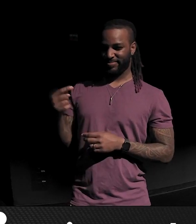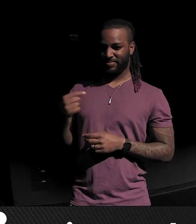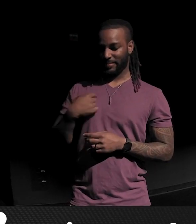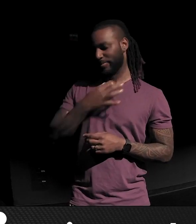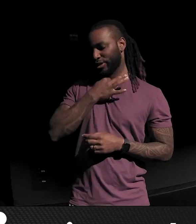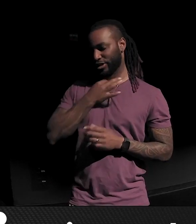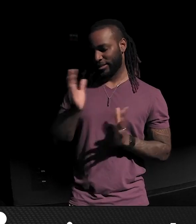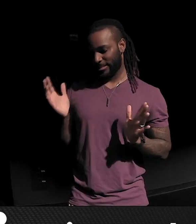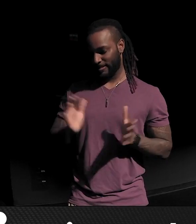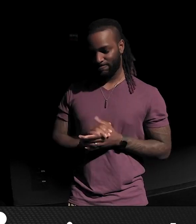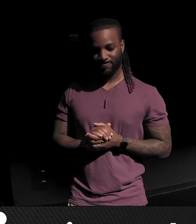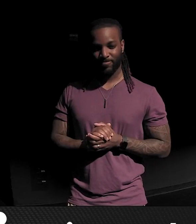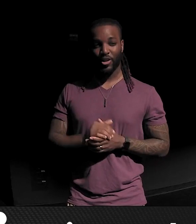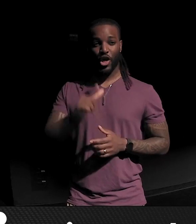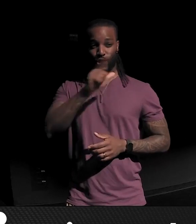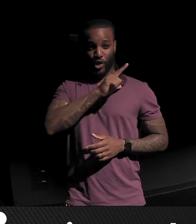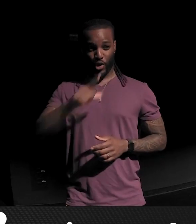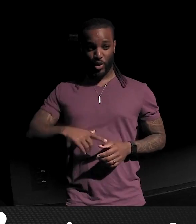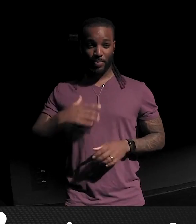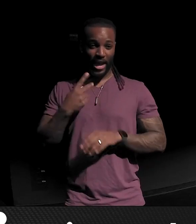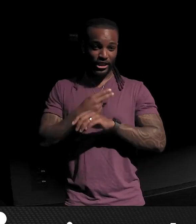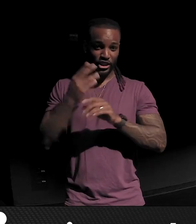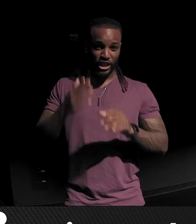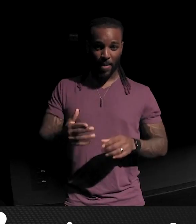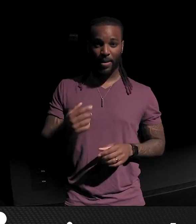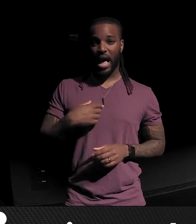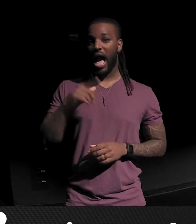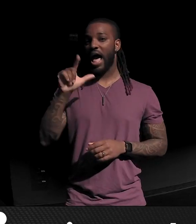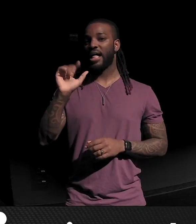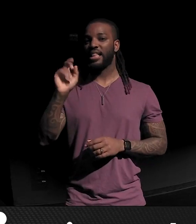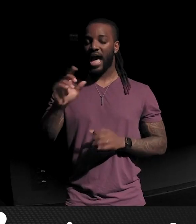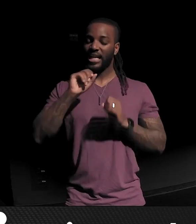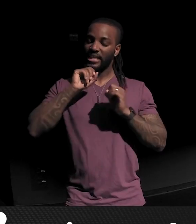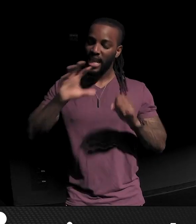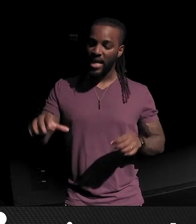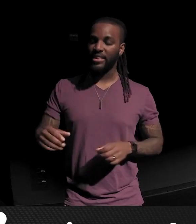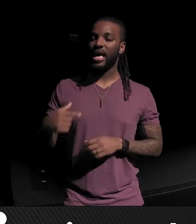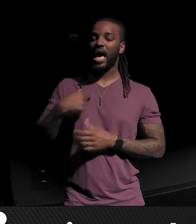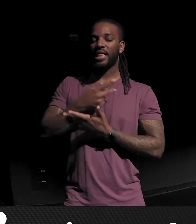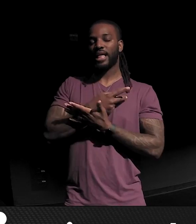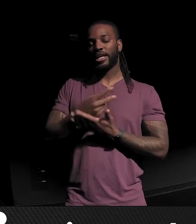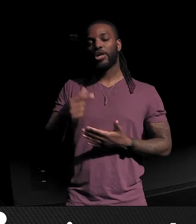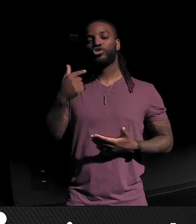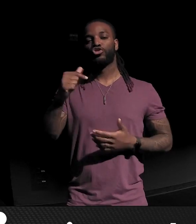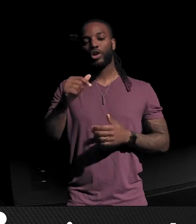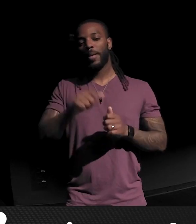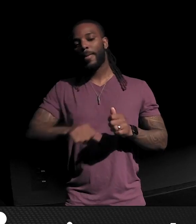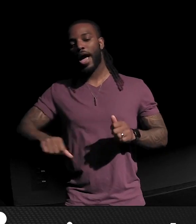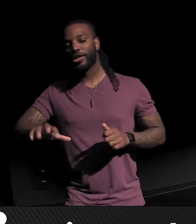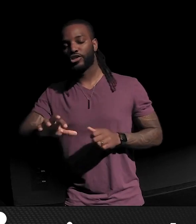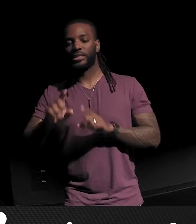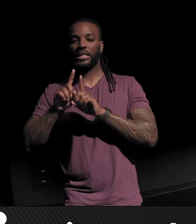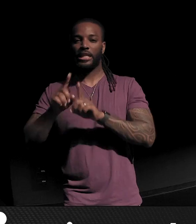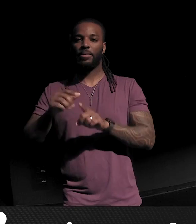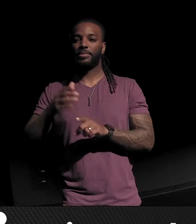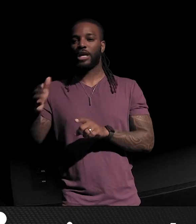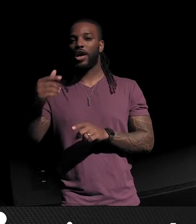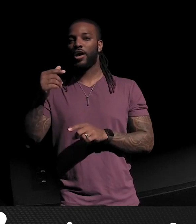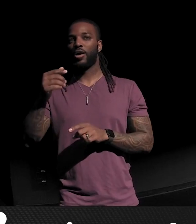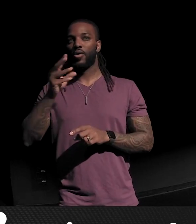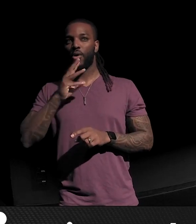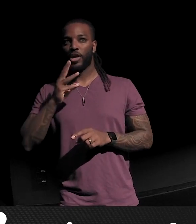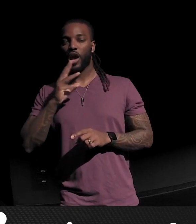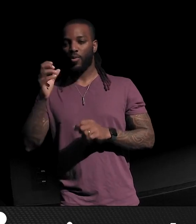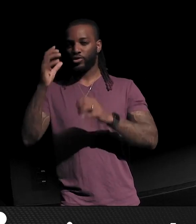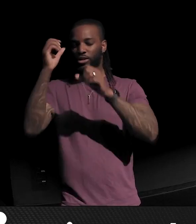The Lord is my shepherd. I lack nothing. He makes me lie down in green pastures. He leads me beside quiet waters. I want you to paint this